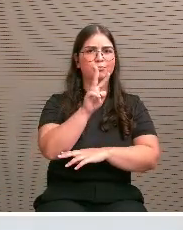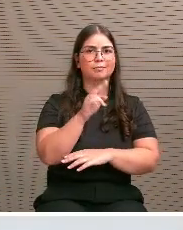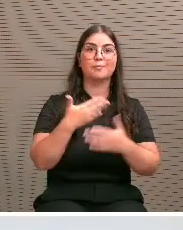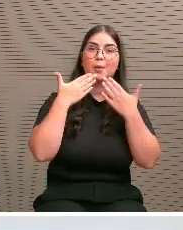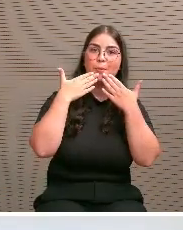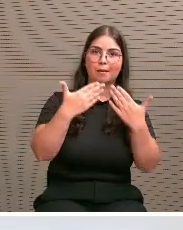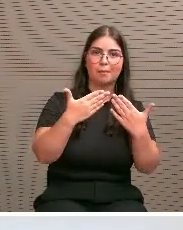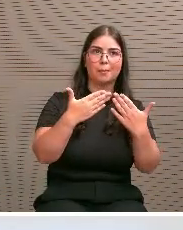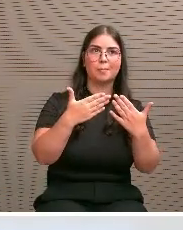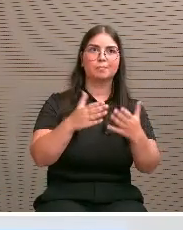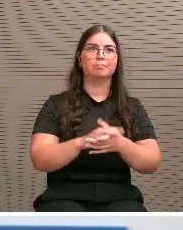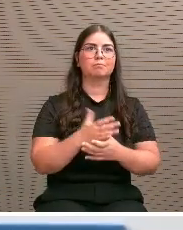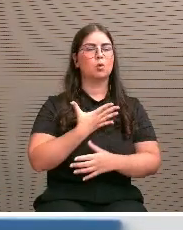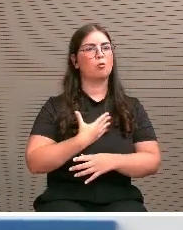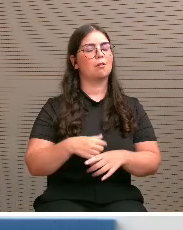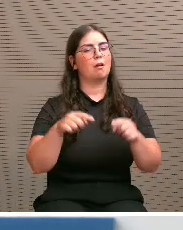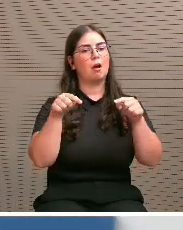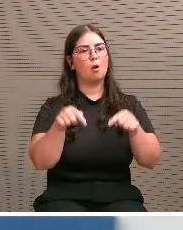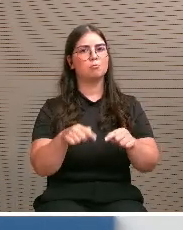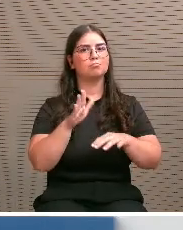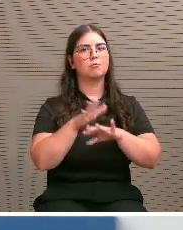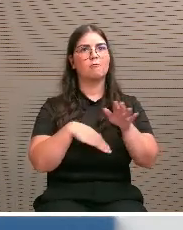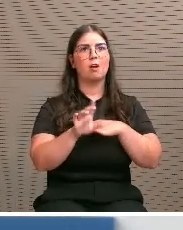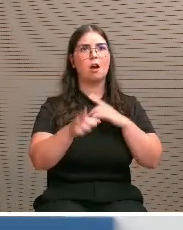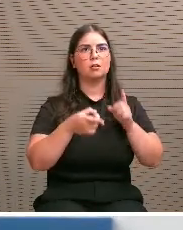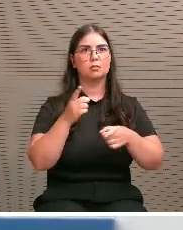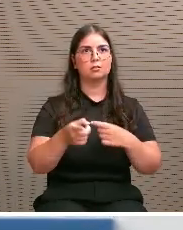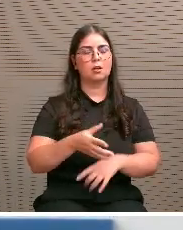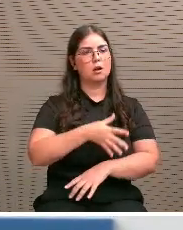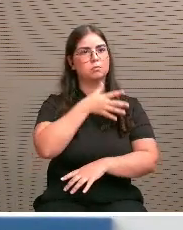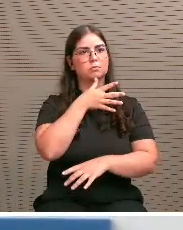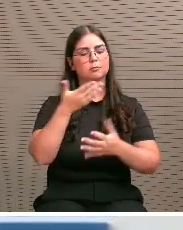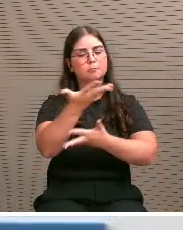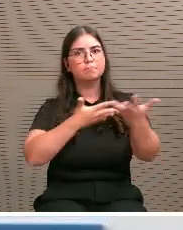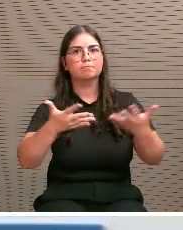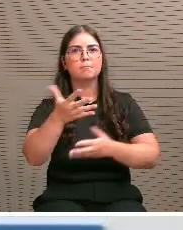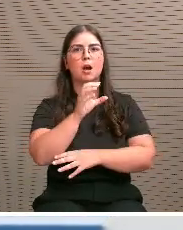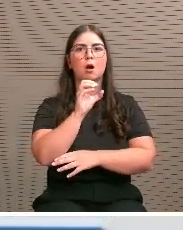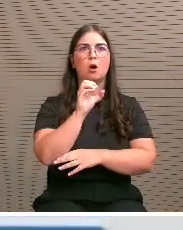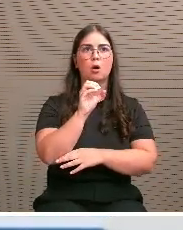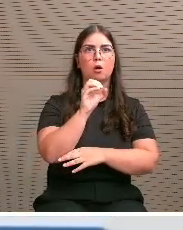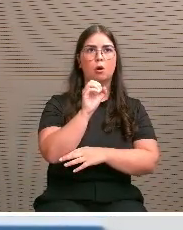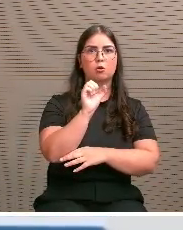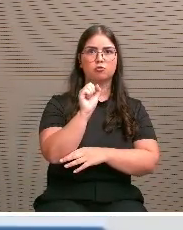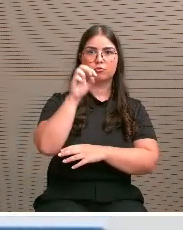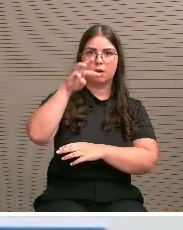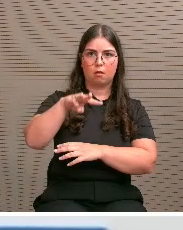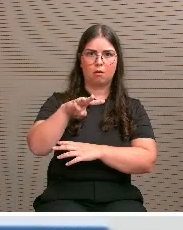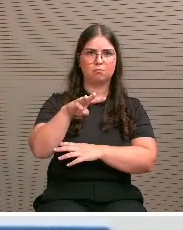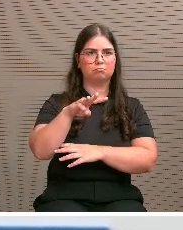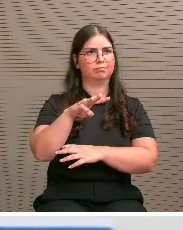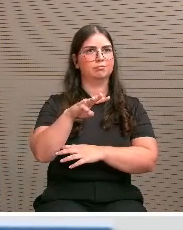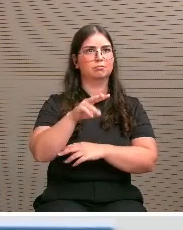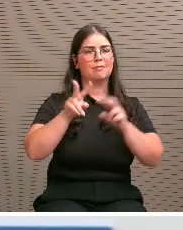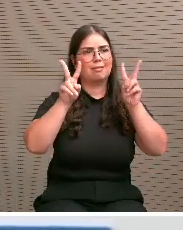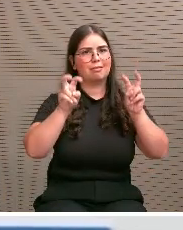to do today is to talk to you about GMOs. It's probably the worst term that was ever invented